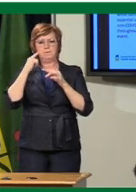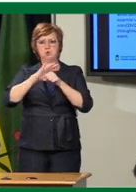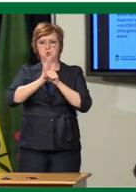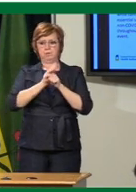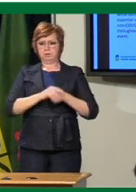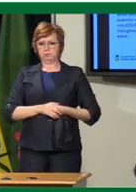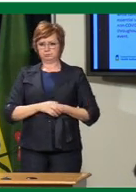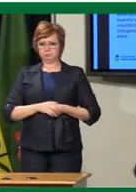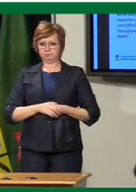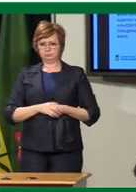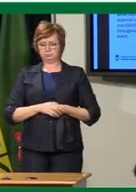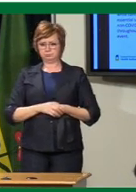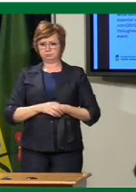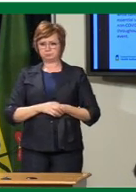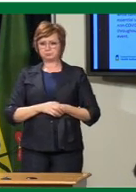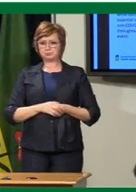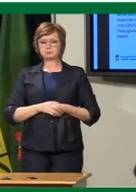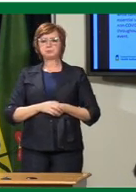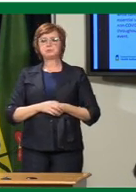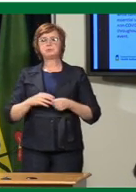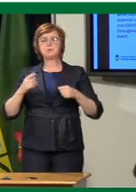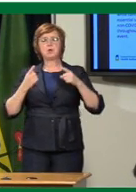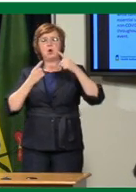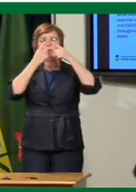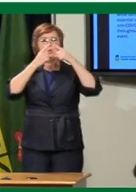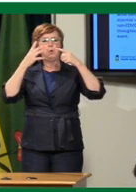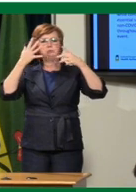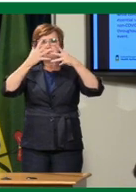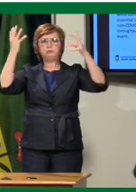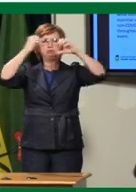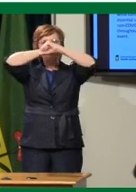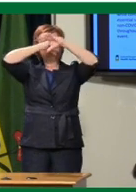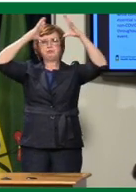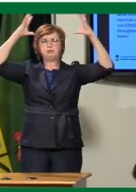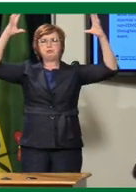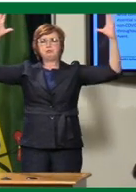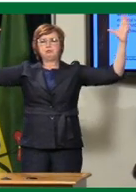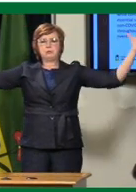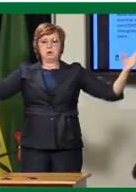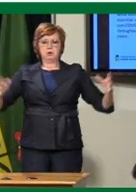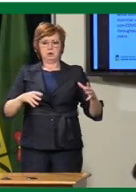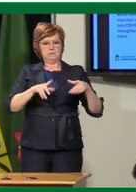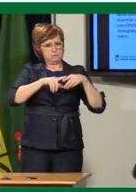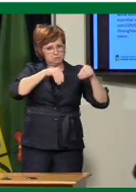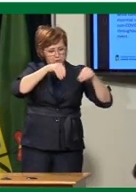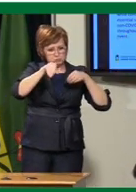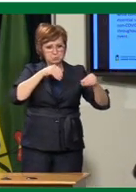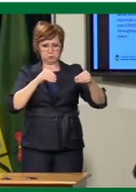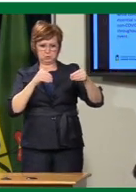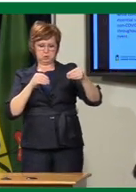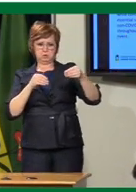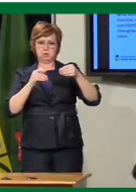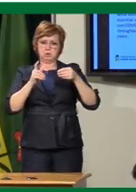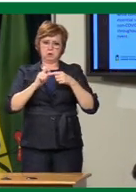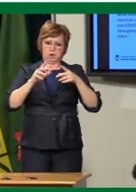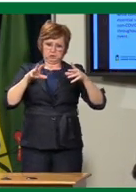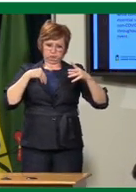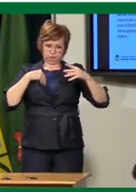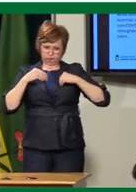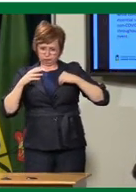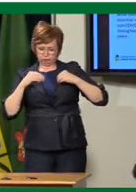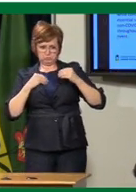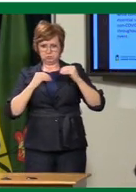Our purpose remains to be able to adapt and expand to meet projected COVID-19 patient demand, and while